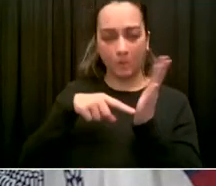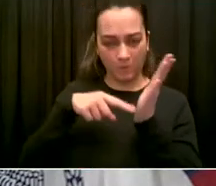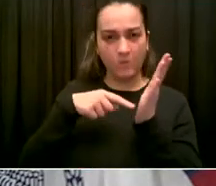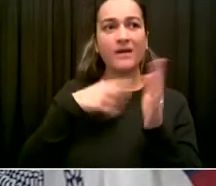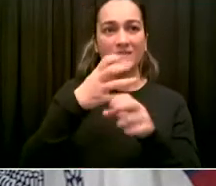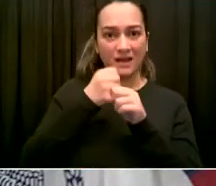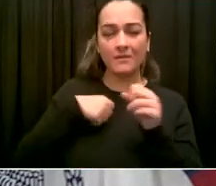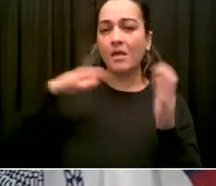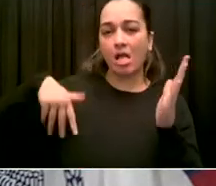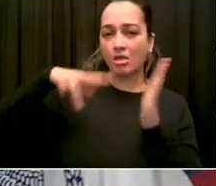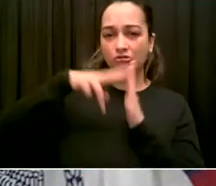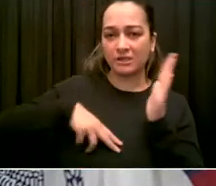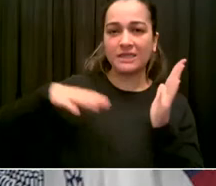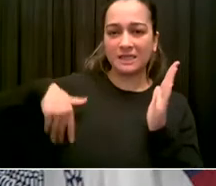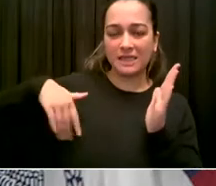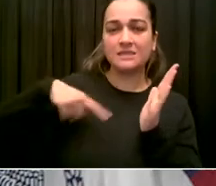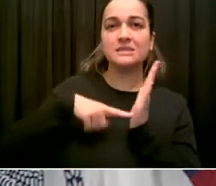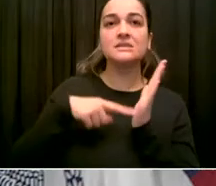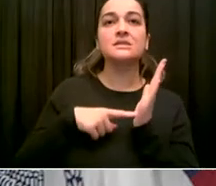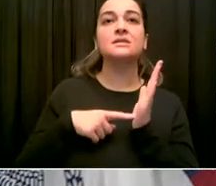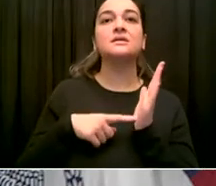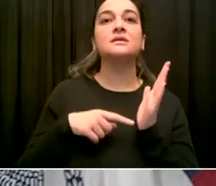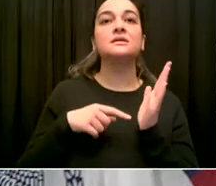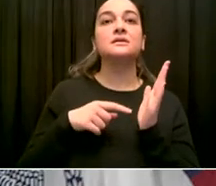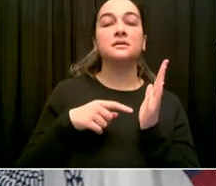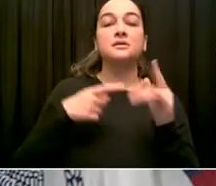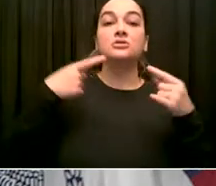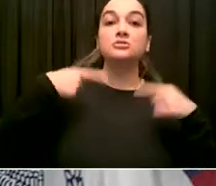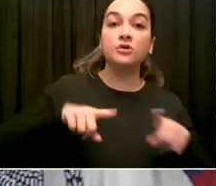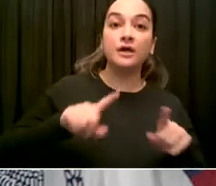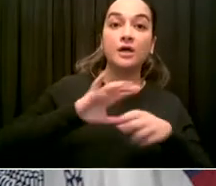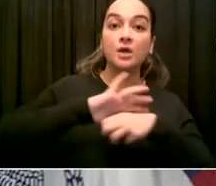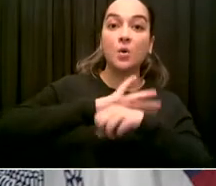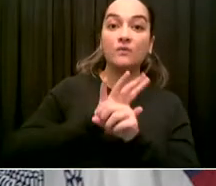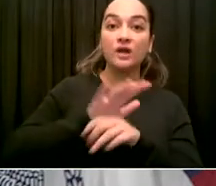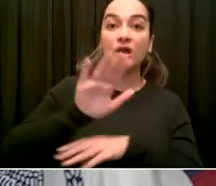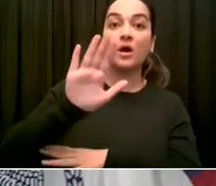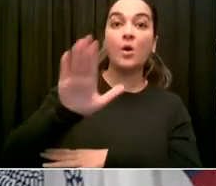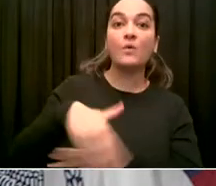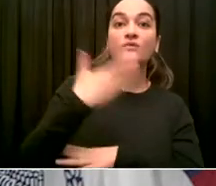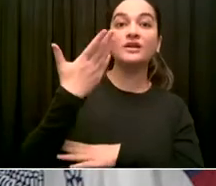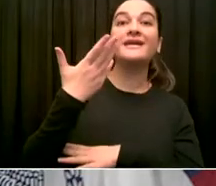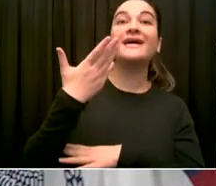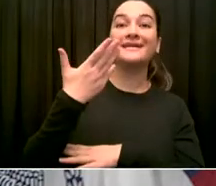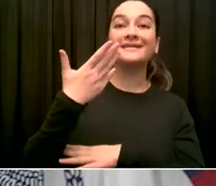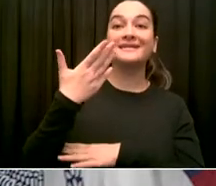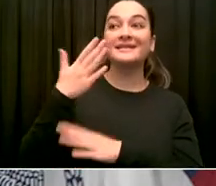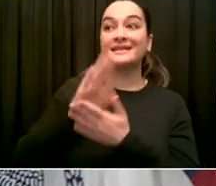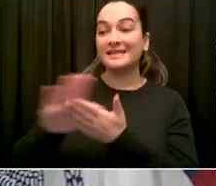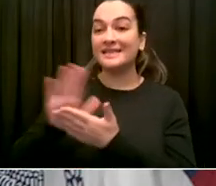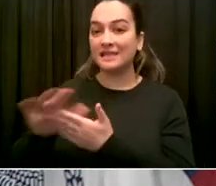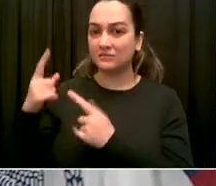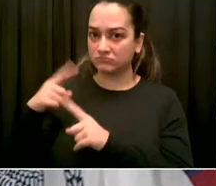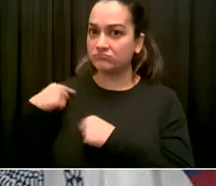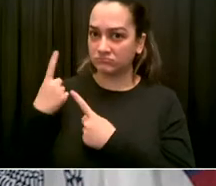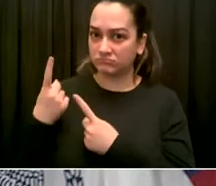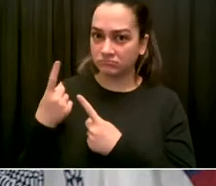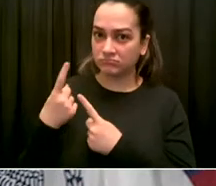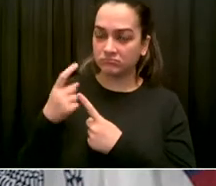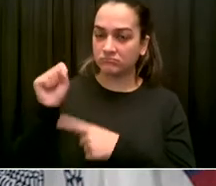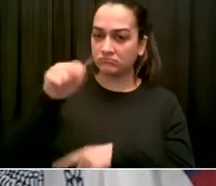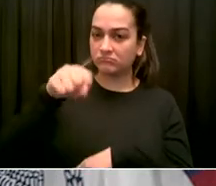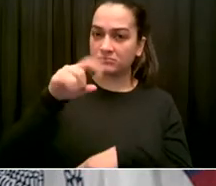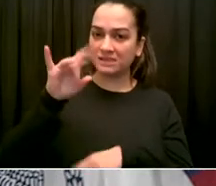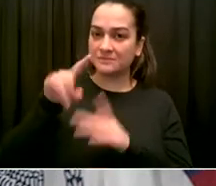down during the COVID crisis to clean the subways better, to help people feel safer, come back to the subways, because our future is mass transit. There's no